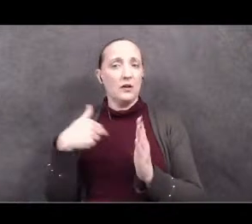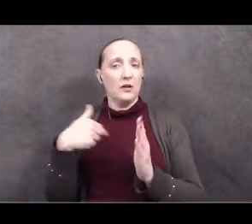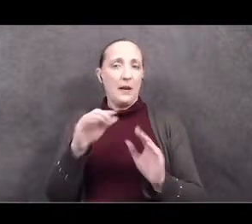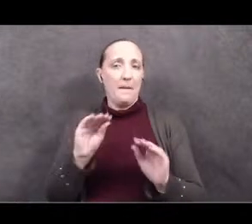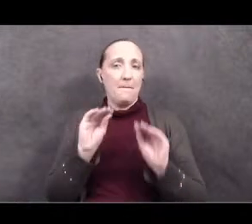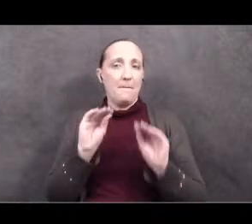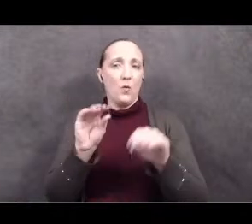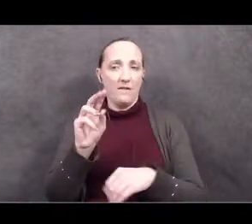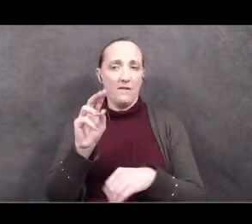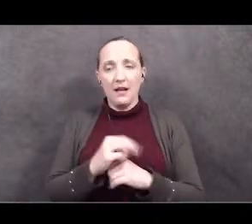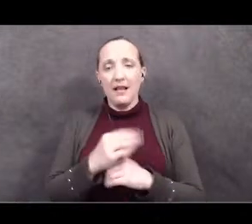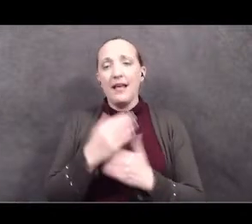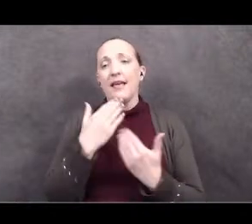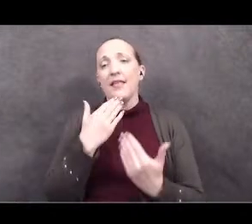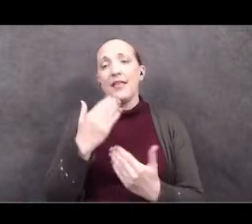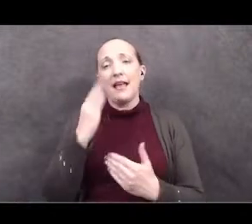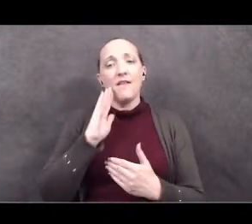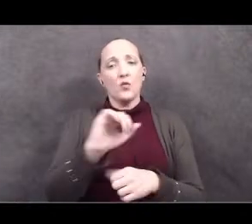and